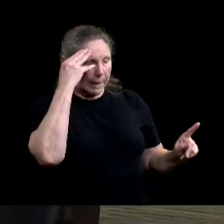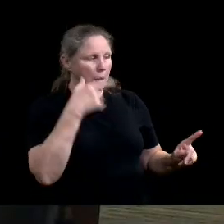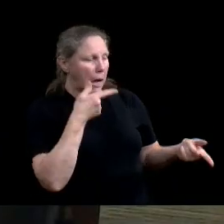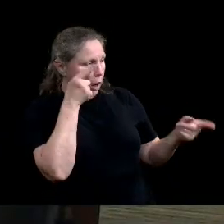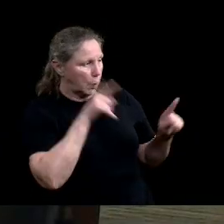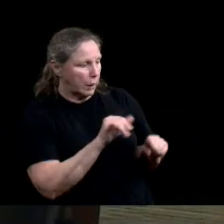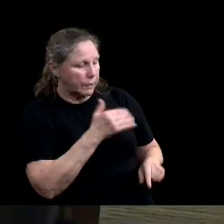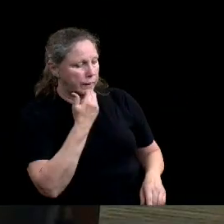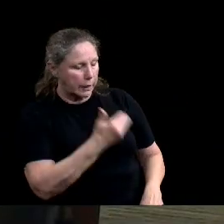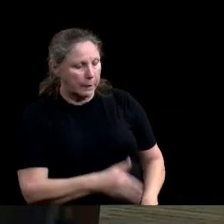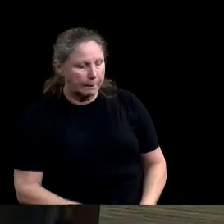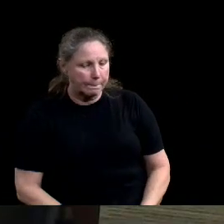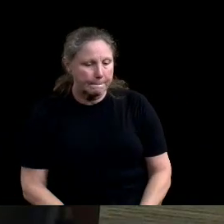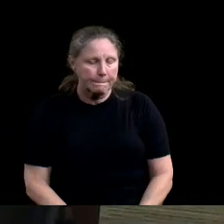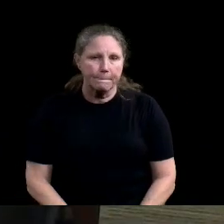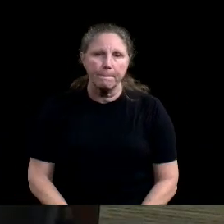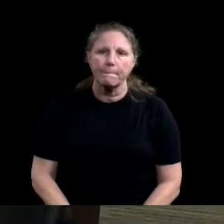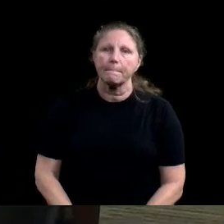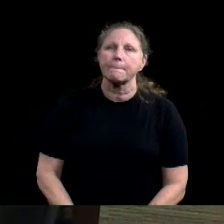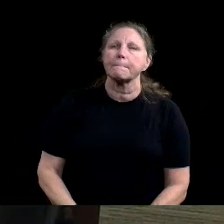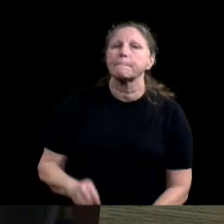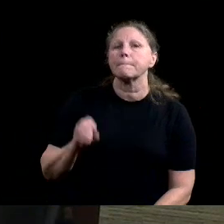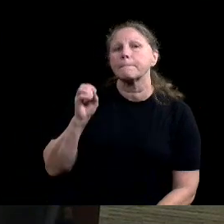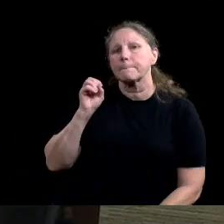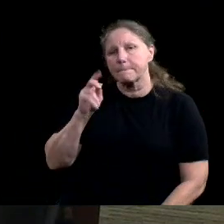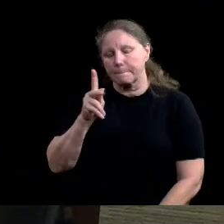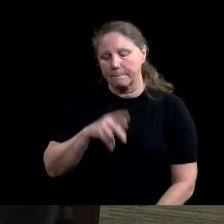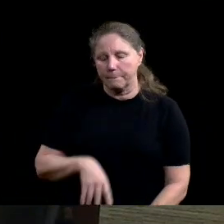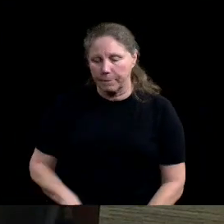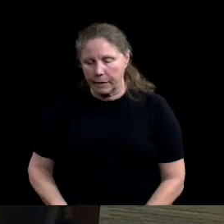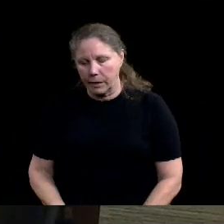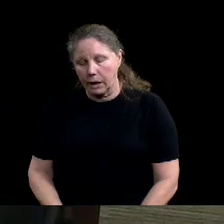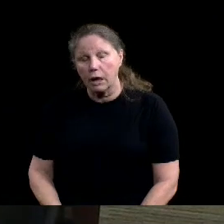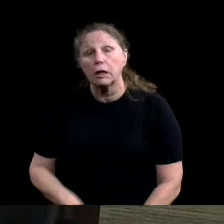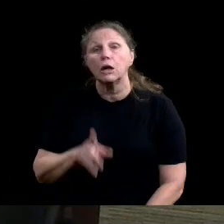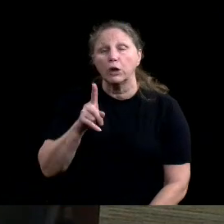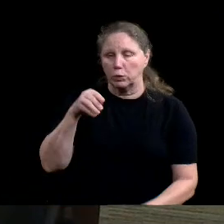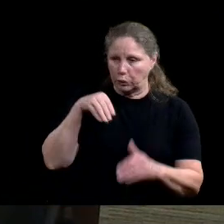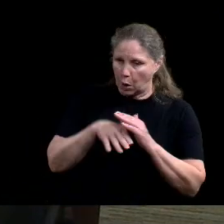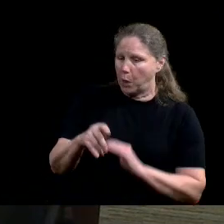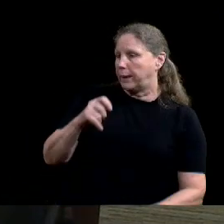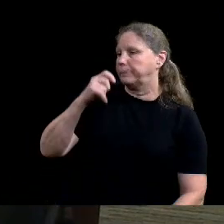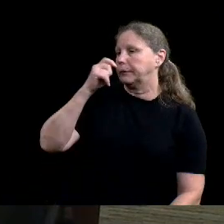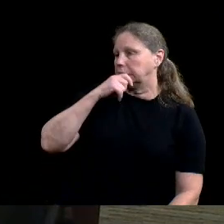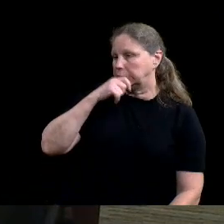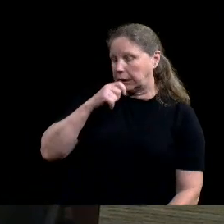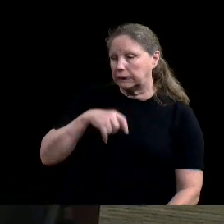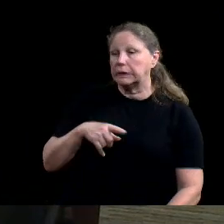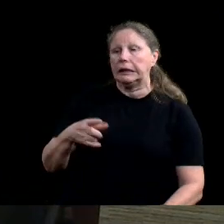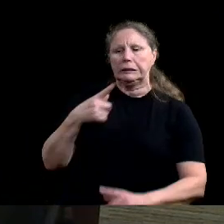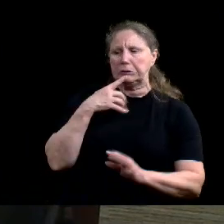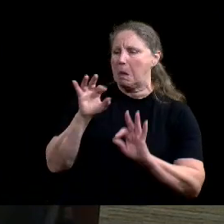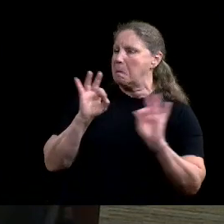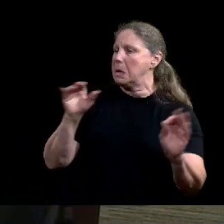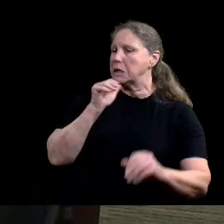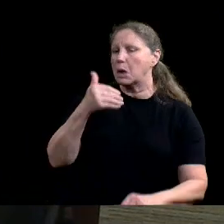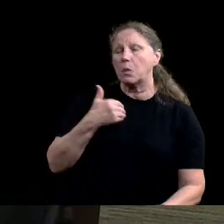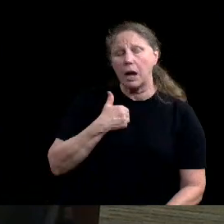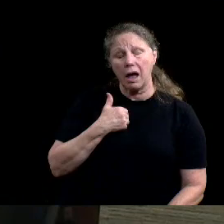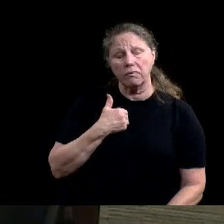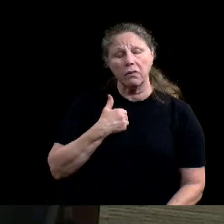you've gotten a clean test, what about retests? As it could be infected the day after you have the